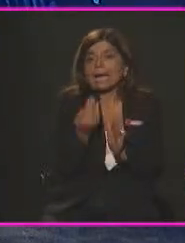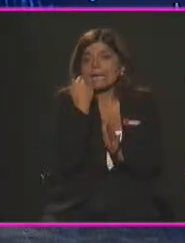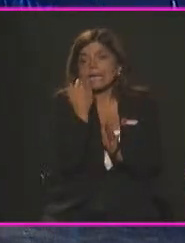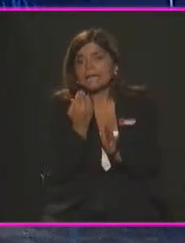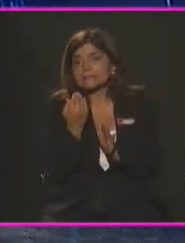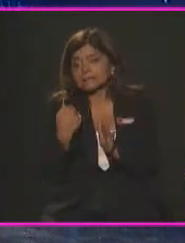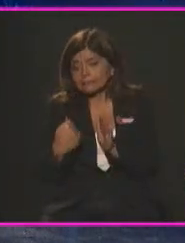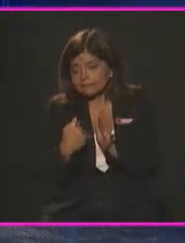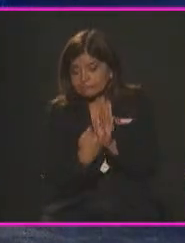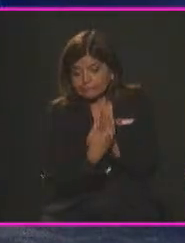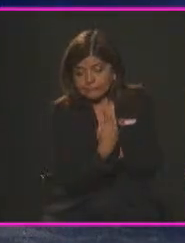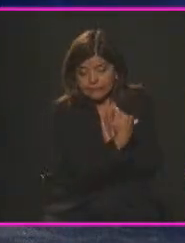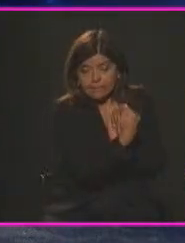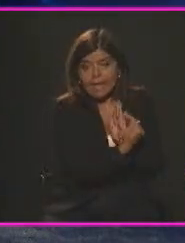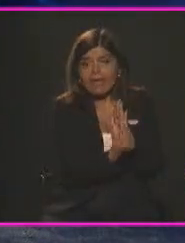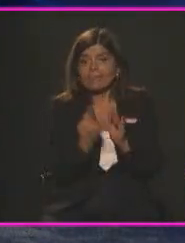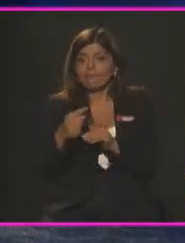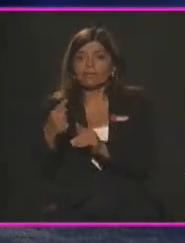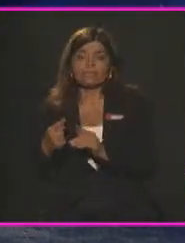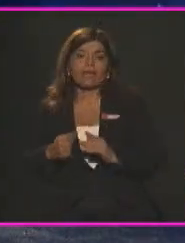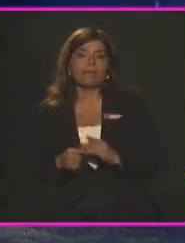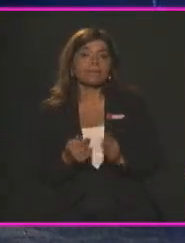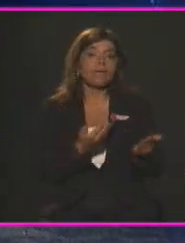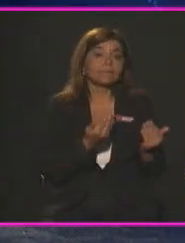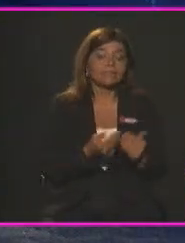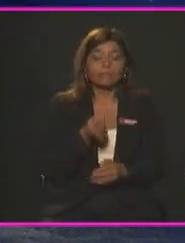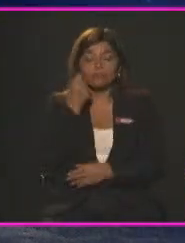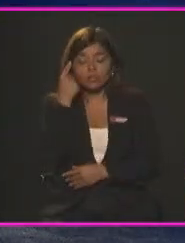that we can use to understand links between microbes and health.